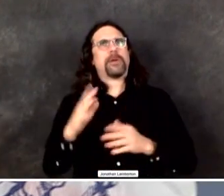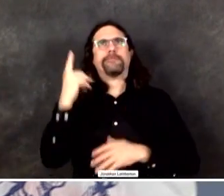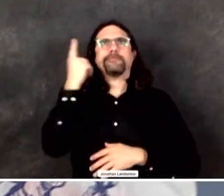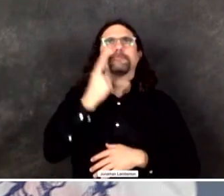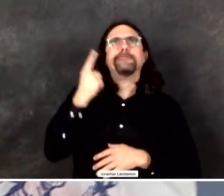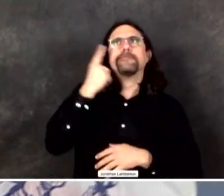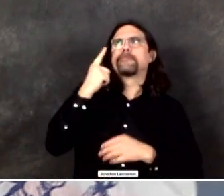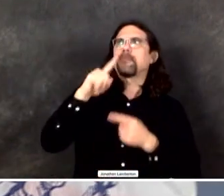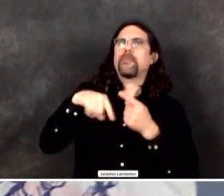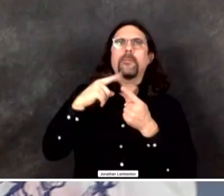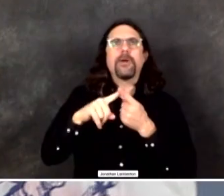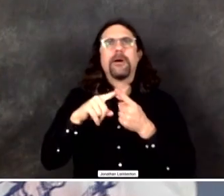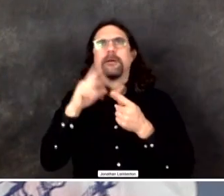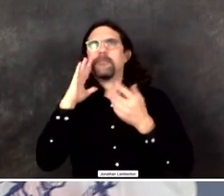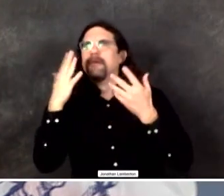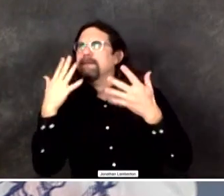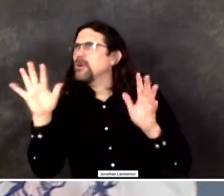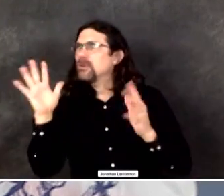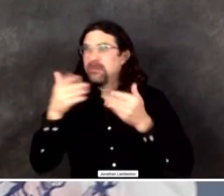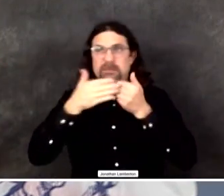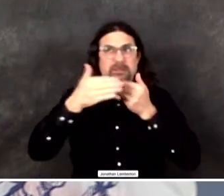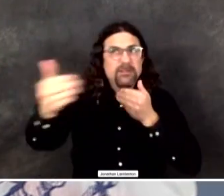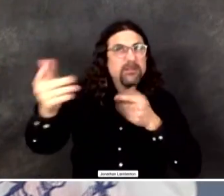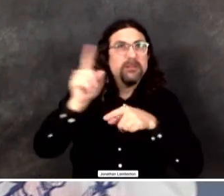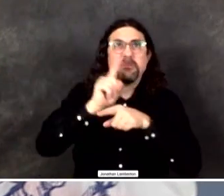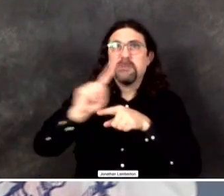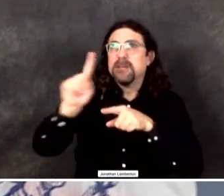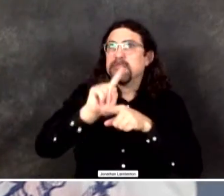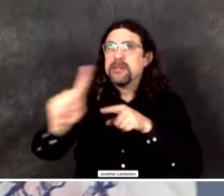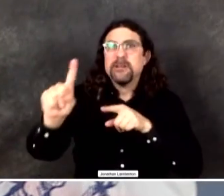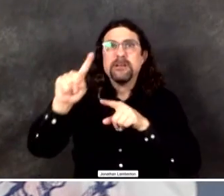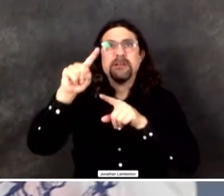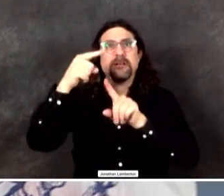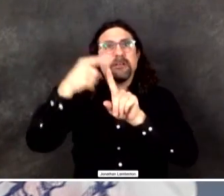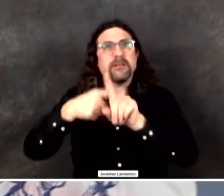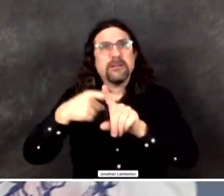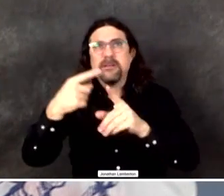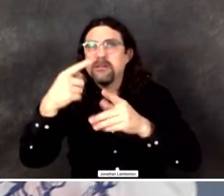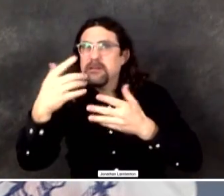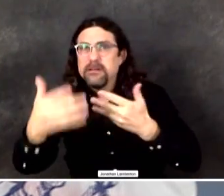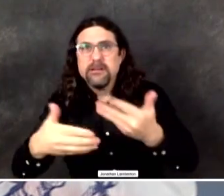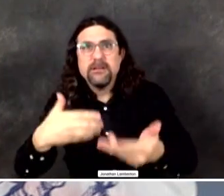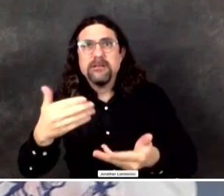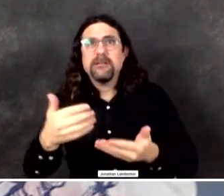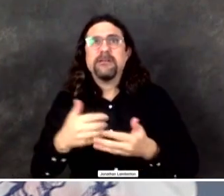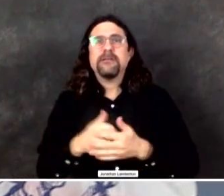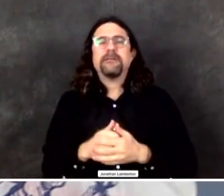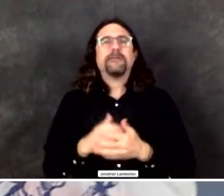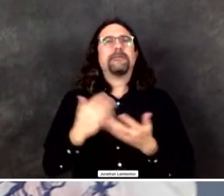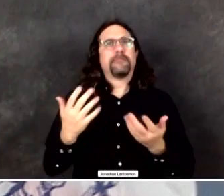have to work together, and we all have to do our part. We all have to support each other. And in